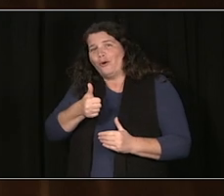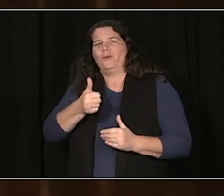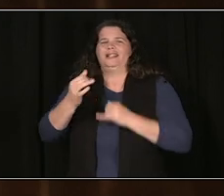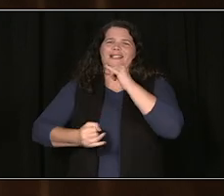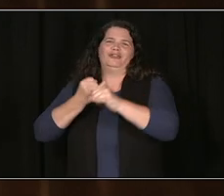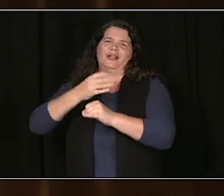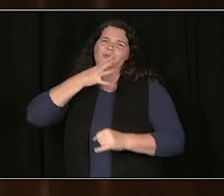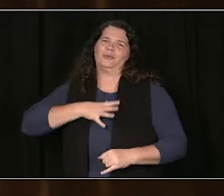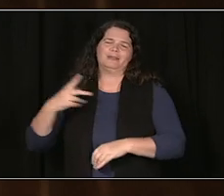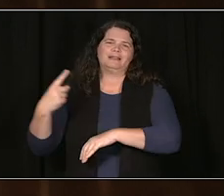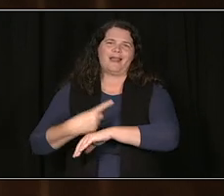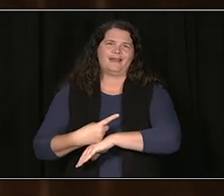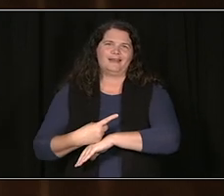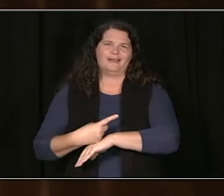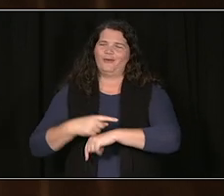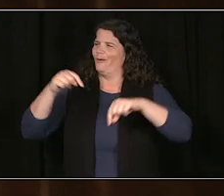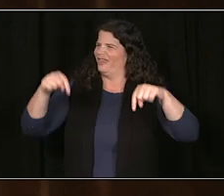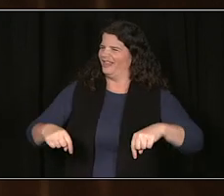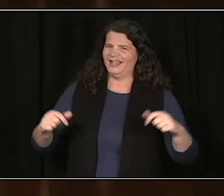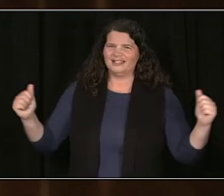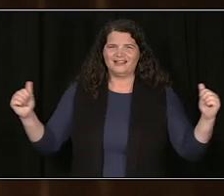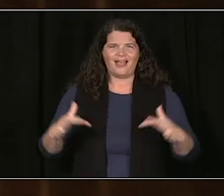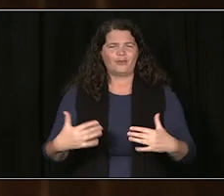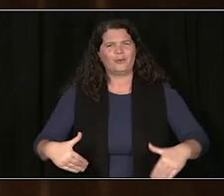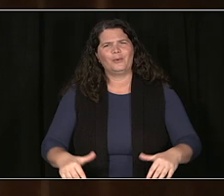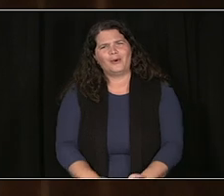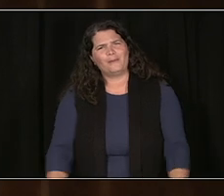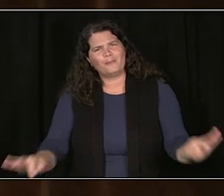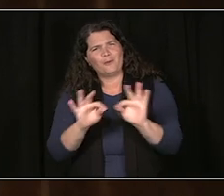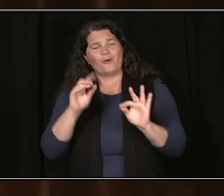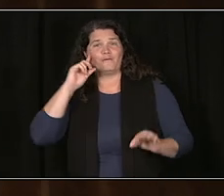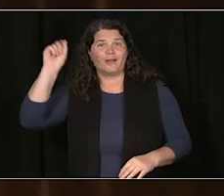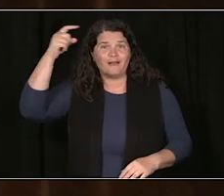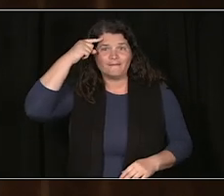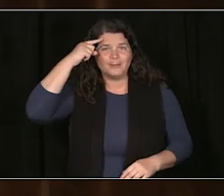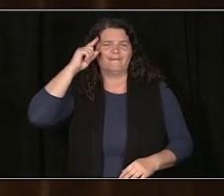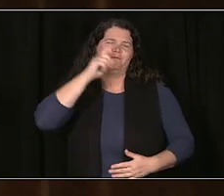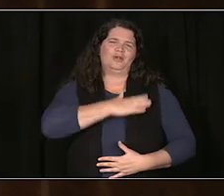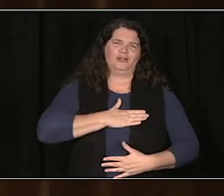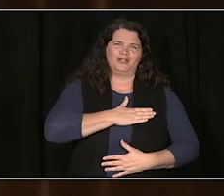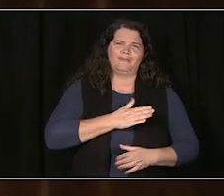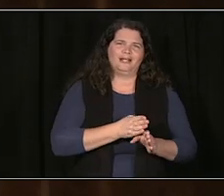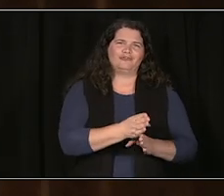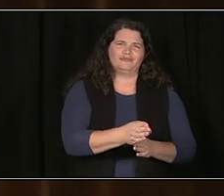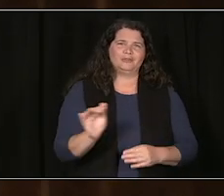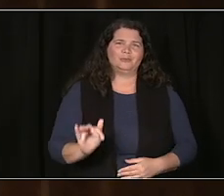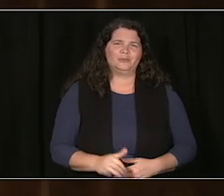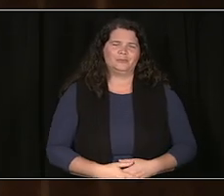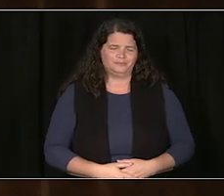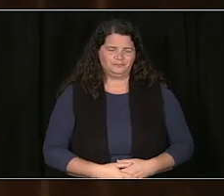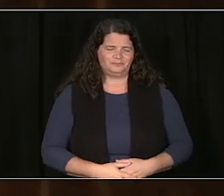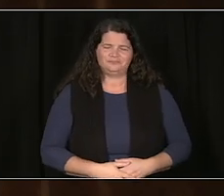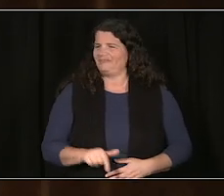and its importance for government and for the entertainment industry. This topic is particularly resonating with me,